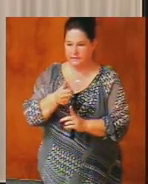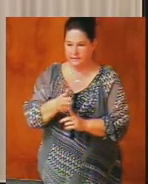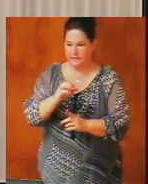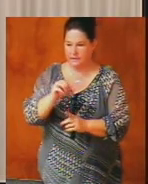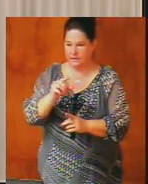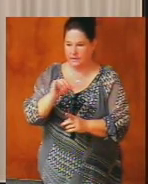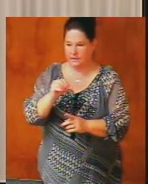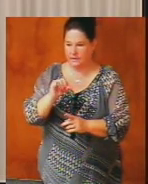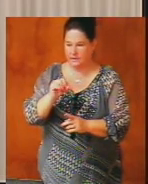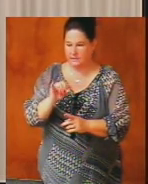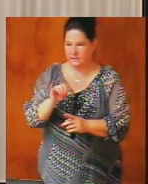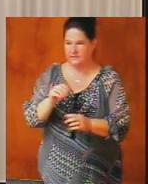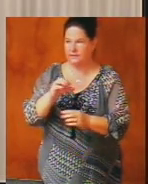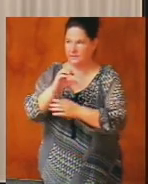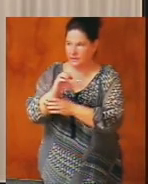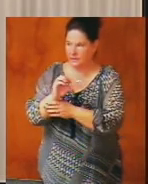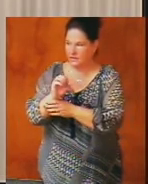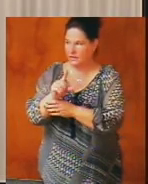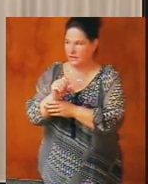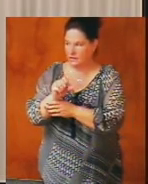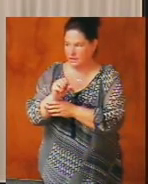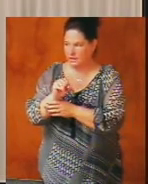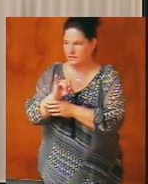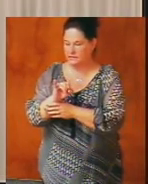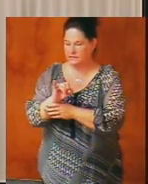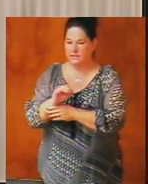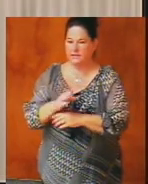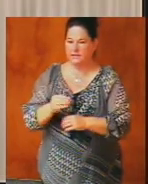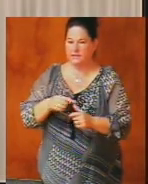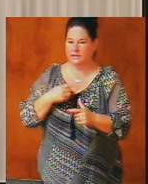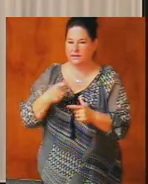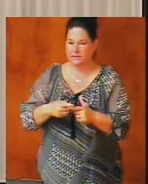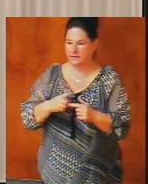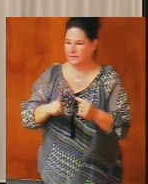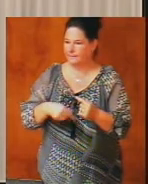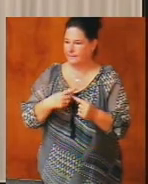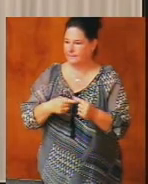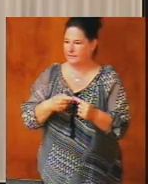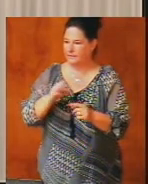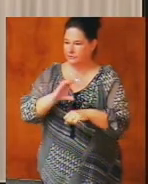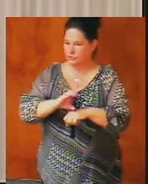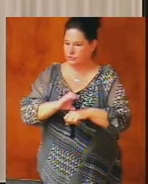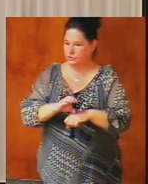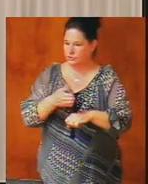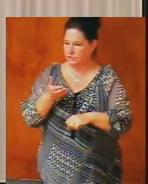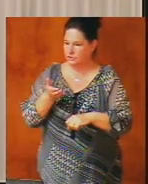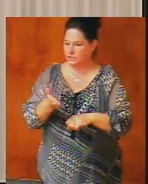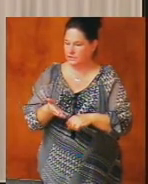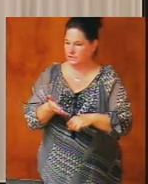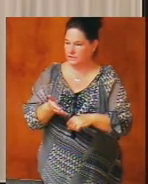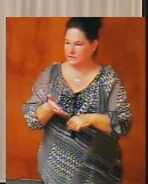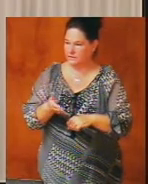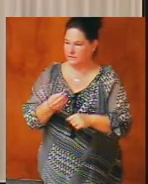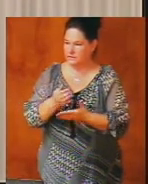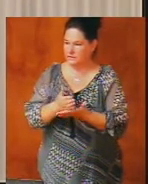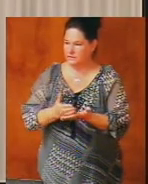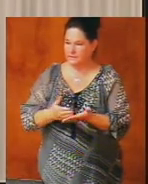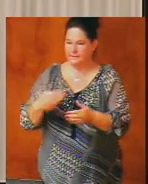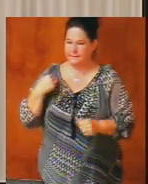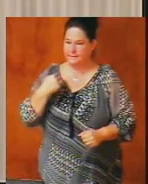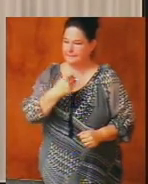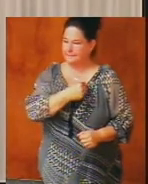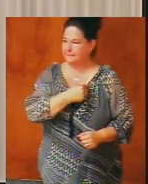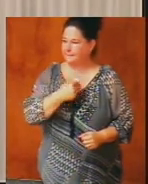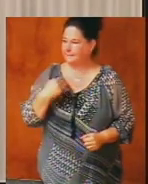itself, and then I'm going to say a little bit about the church there and some of the